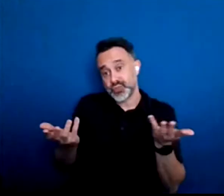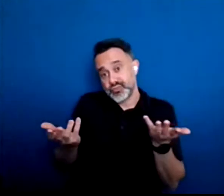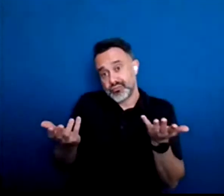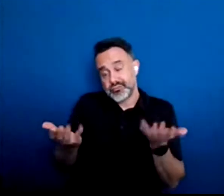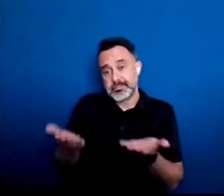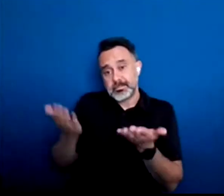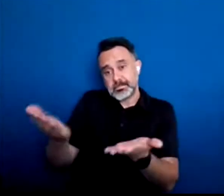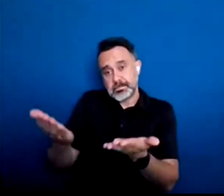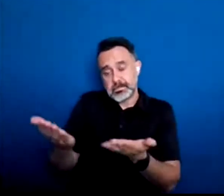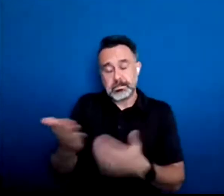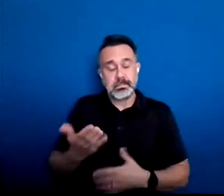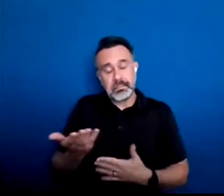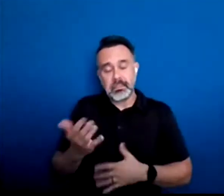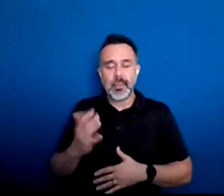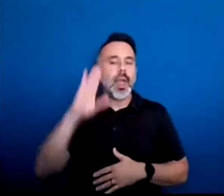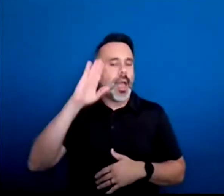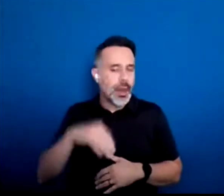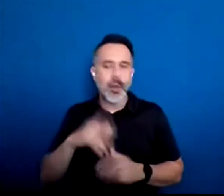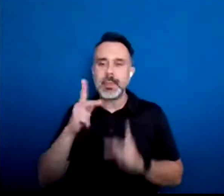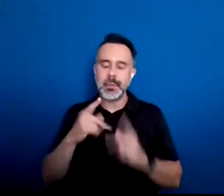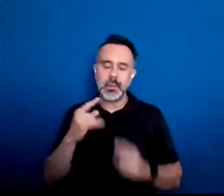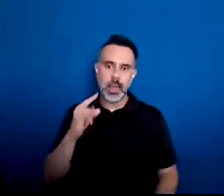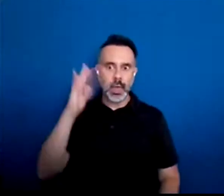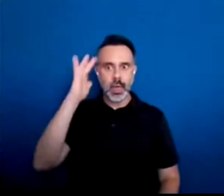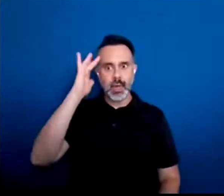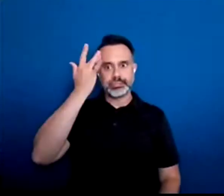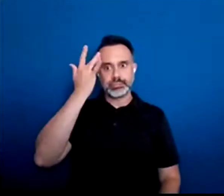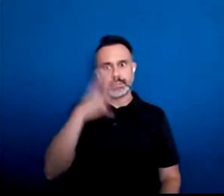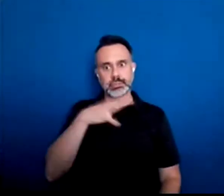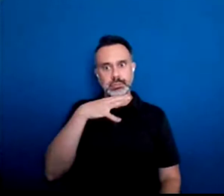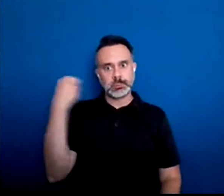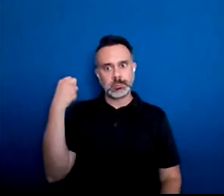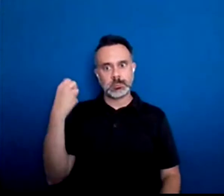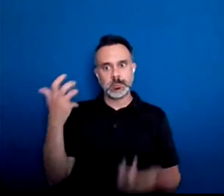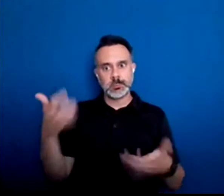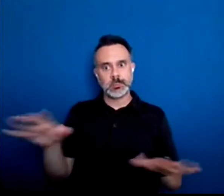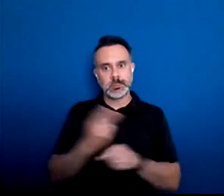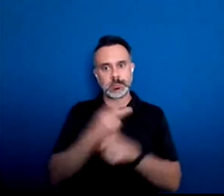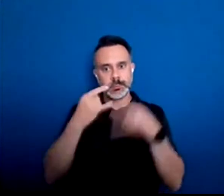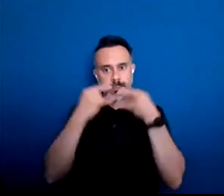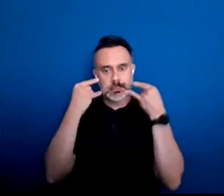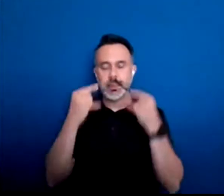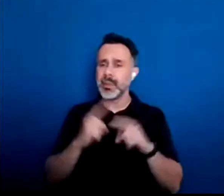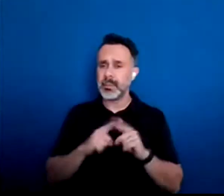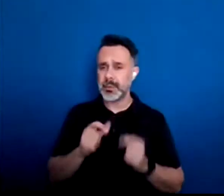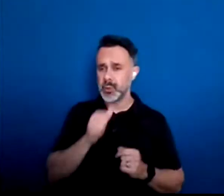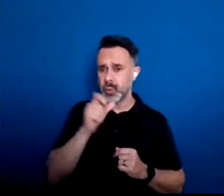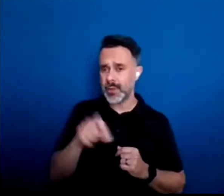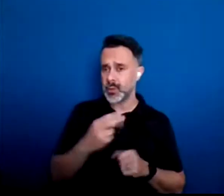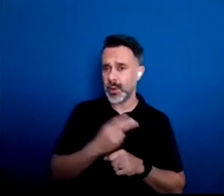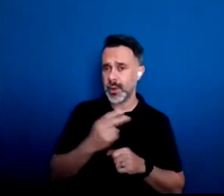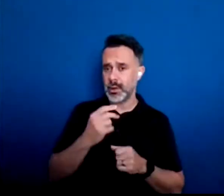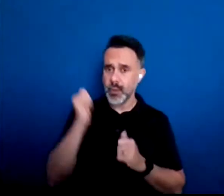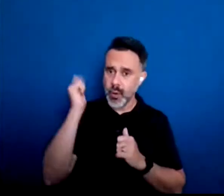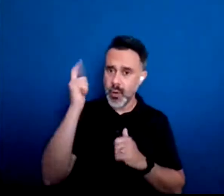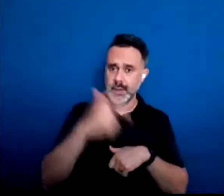I mean, I know everyone's getting sick of it, but you don't have to wear it all the time. It would be if you were going